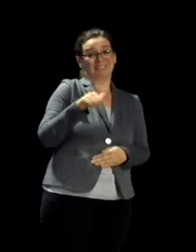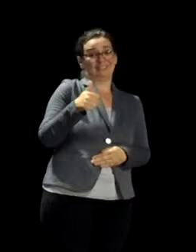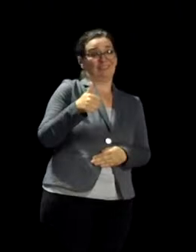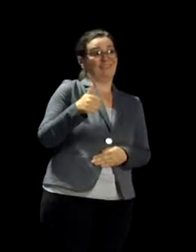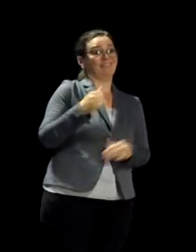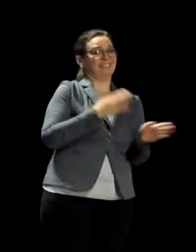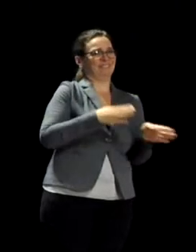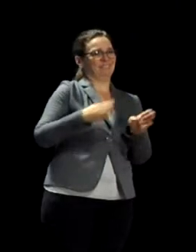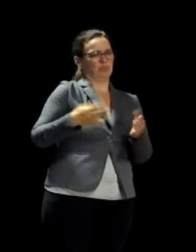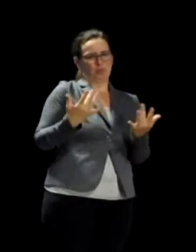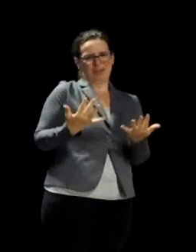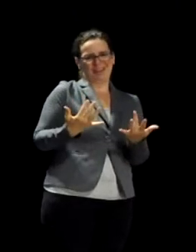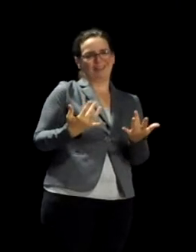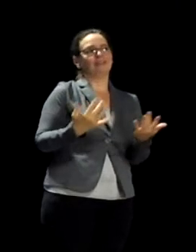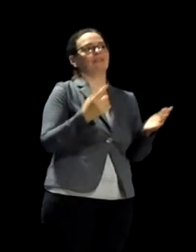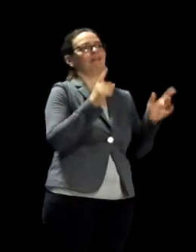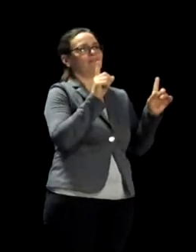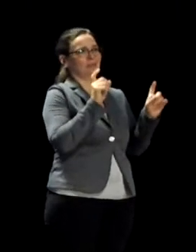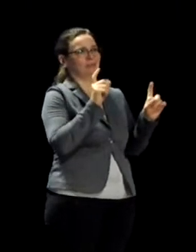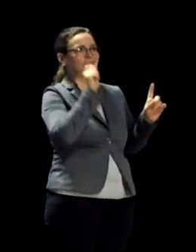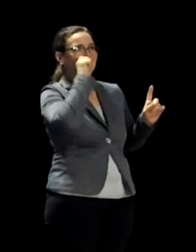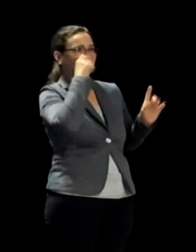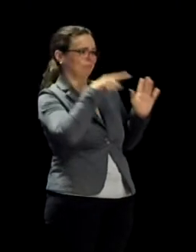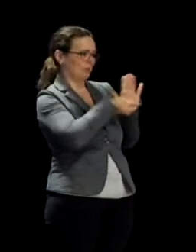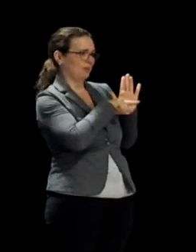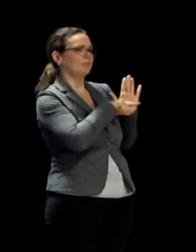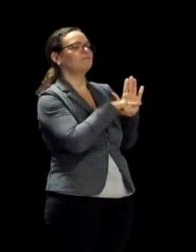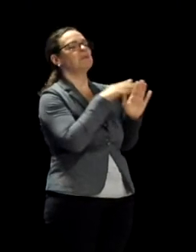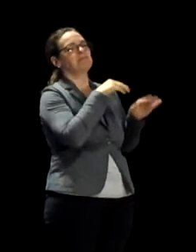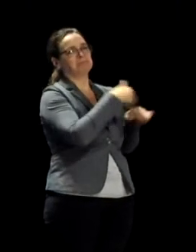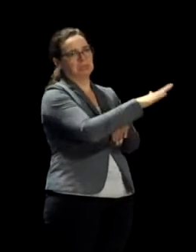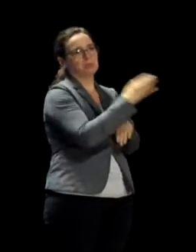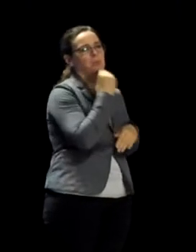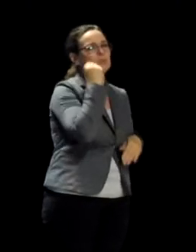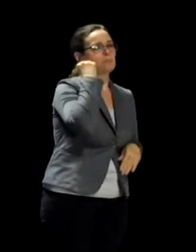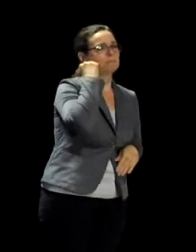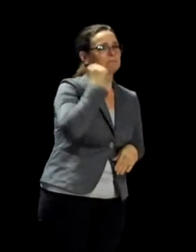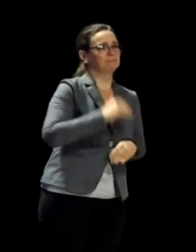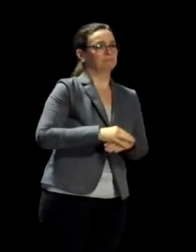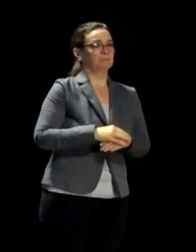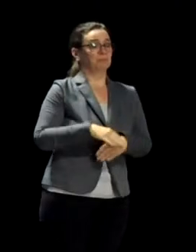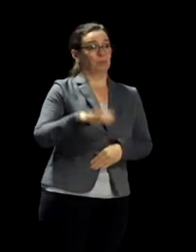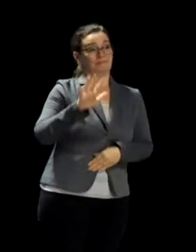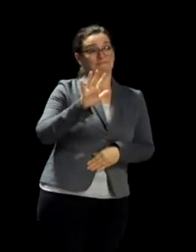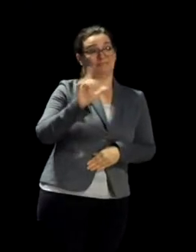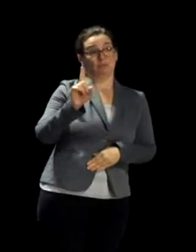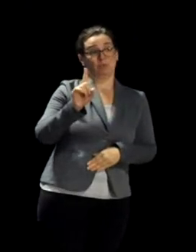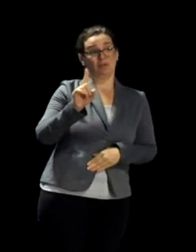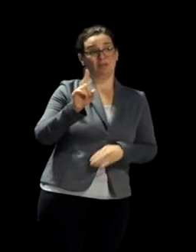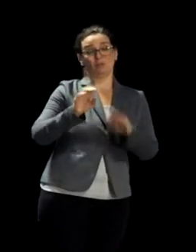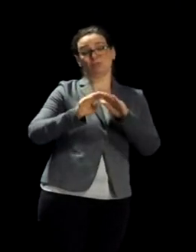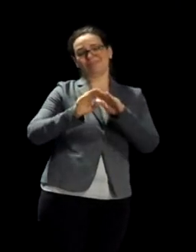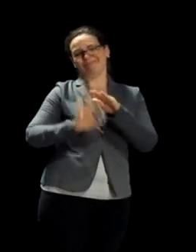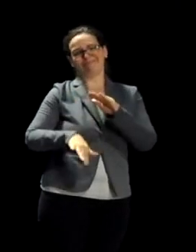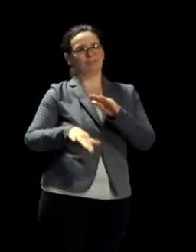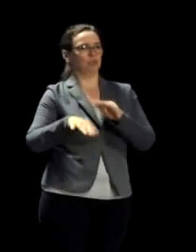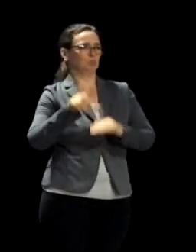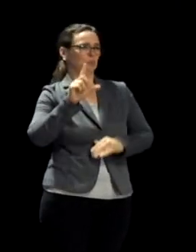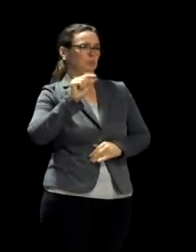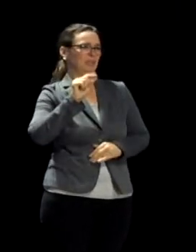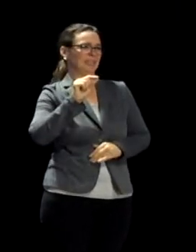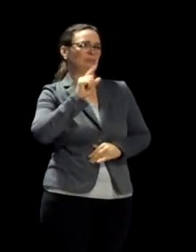looking at a situation where under 20 of the 51 are actually there needing what we would